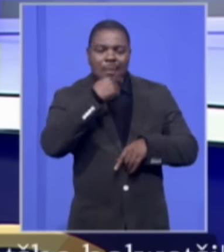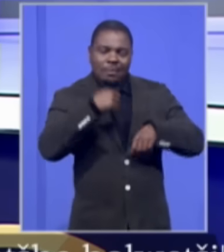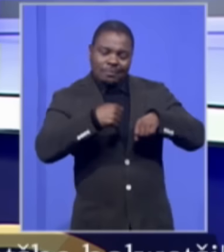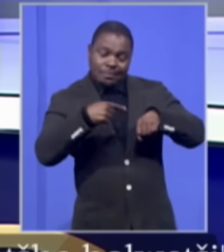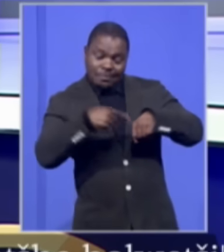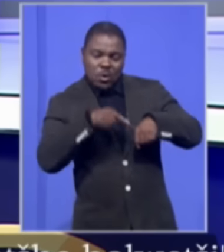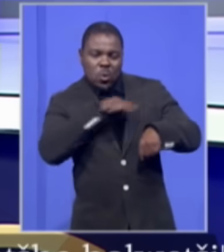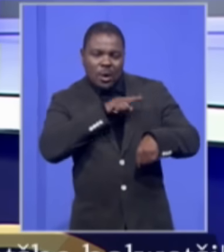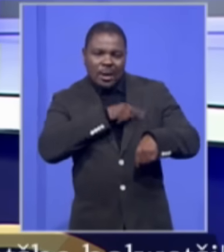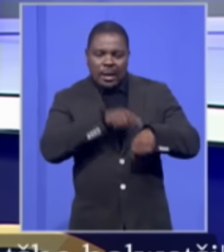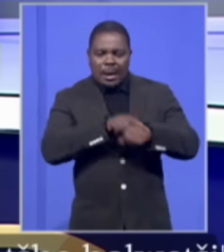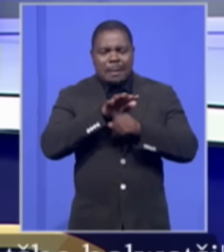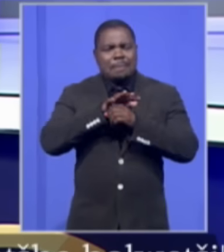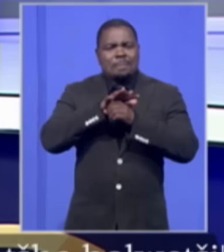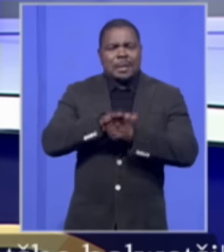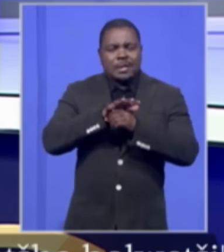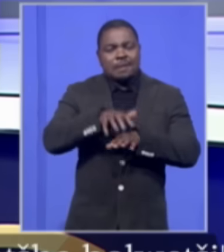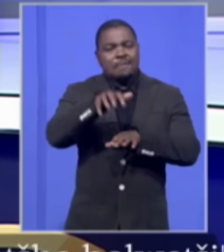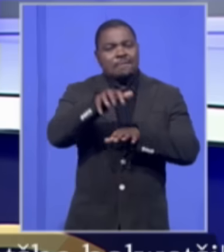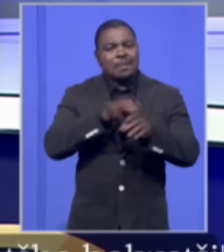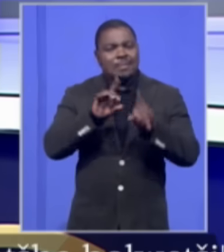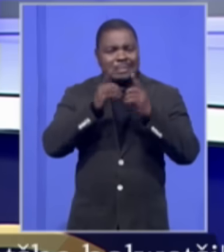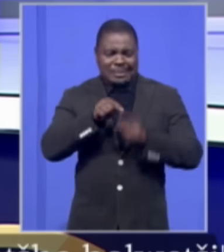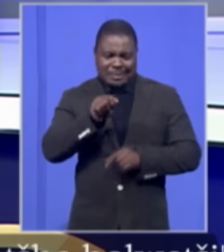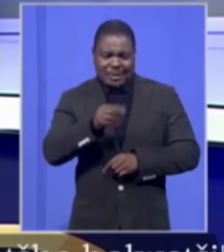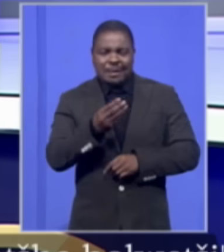tlišago kgatelelo le lekaleng la temothuo.